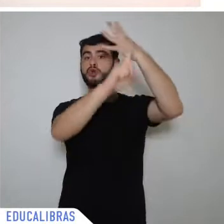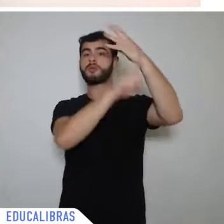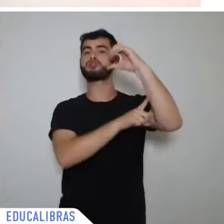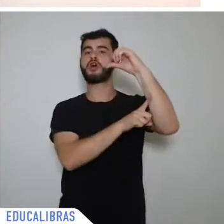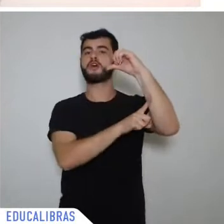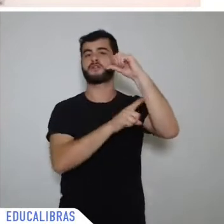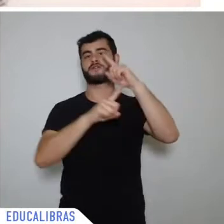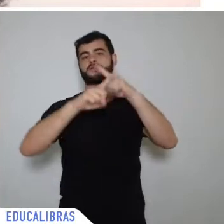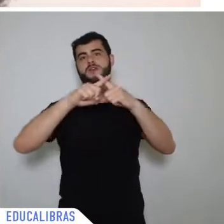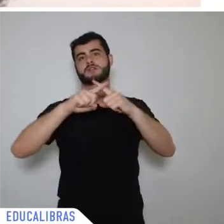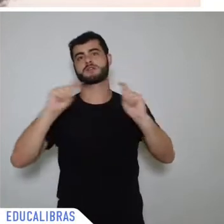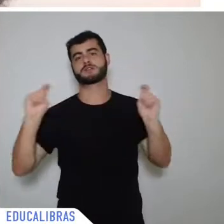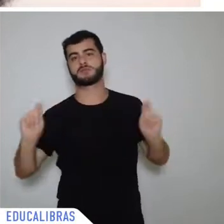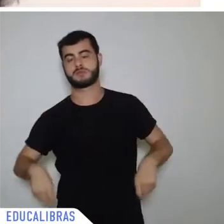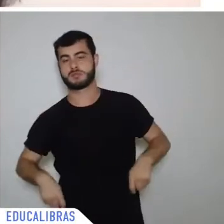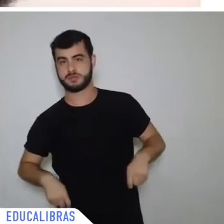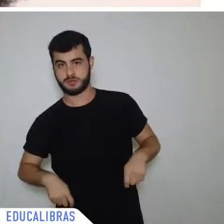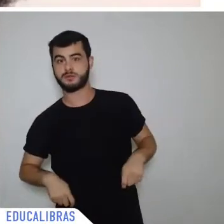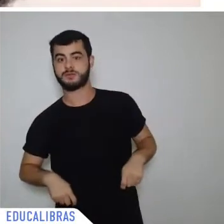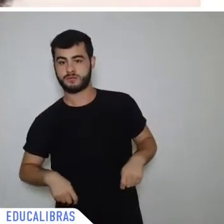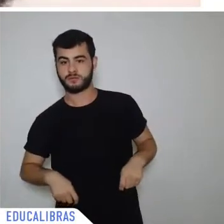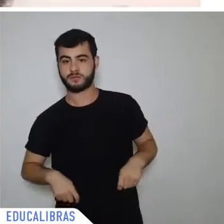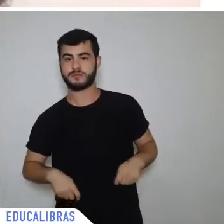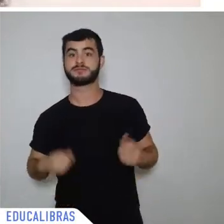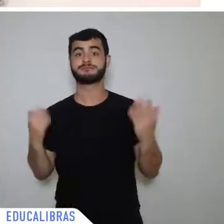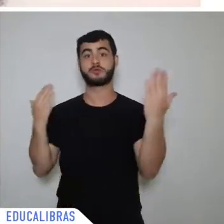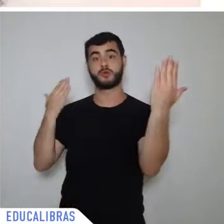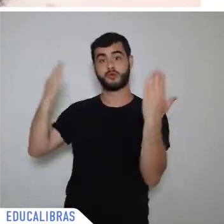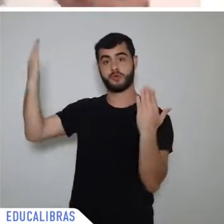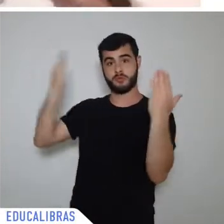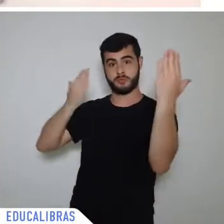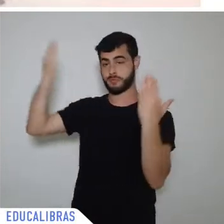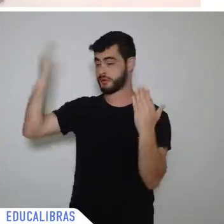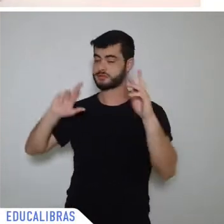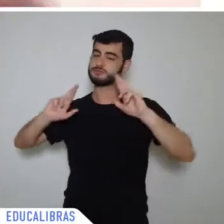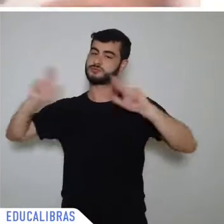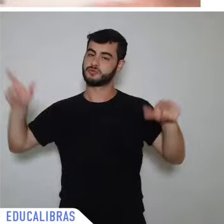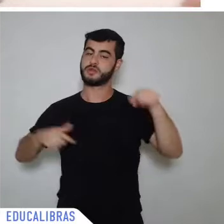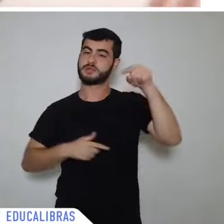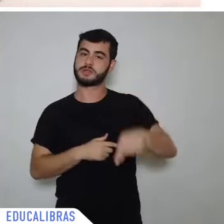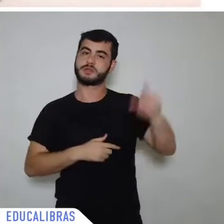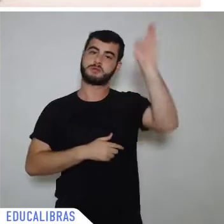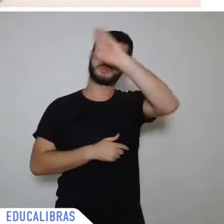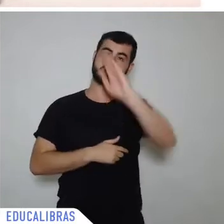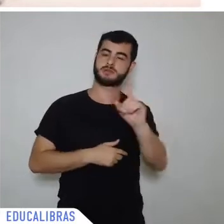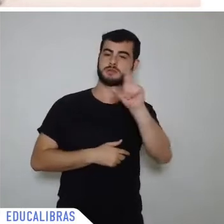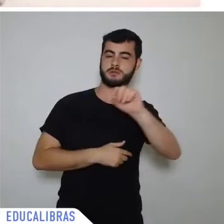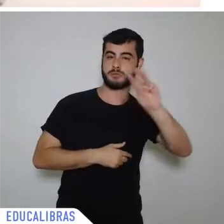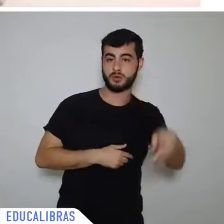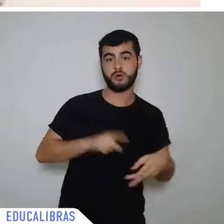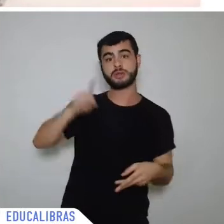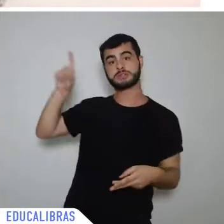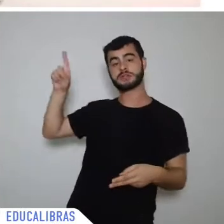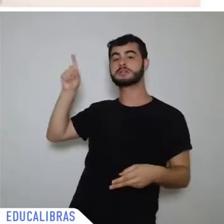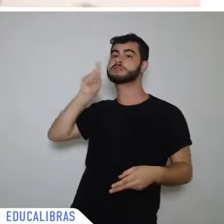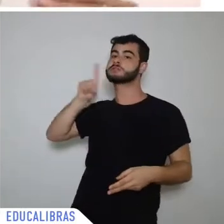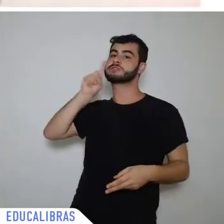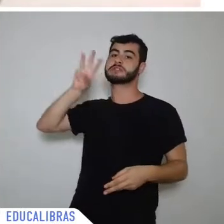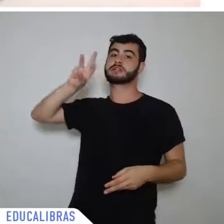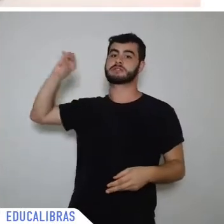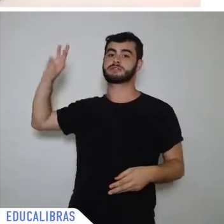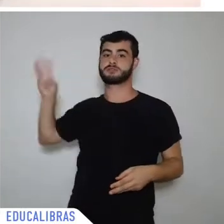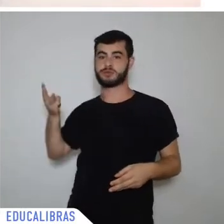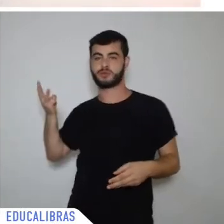is extremely higher than the United States. Our population as a whole is not